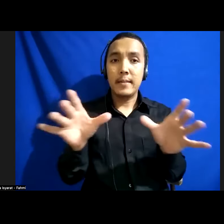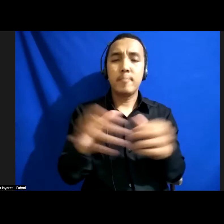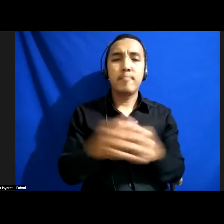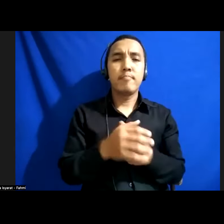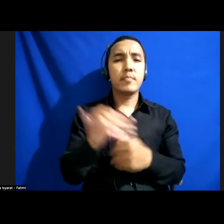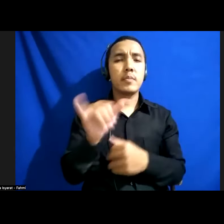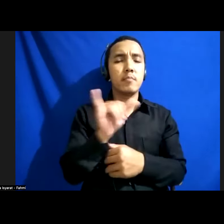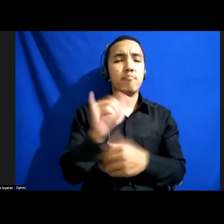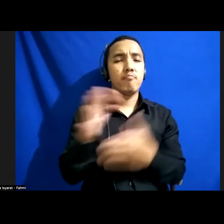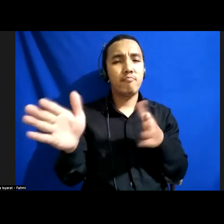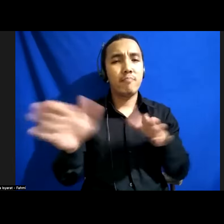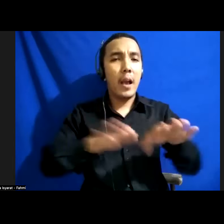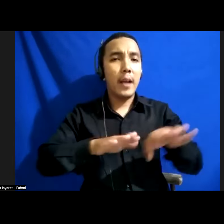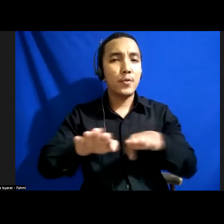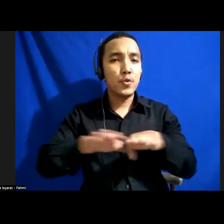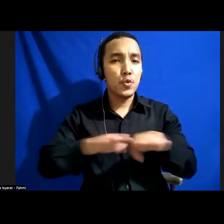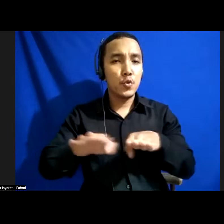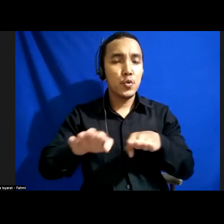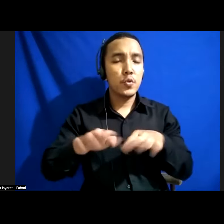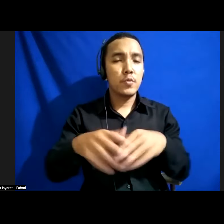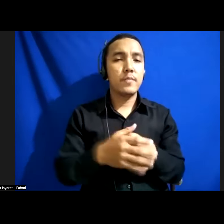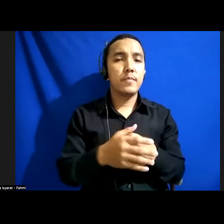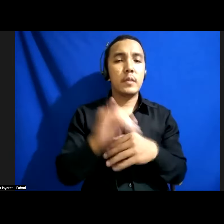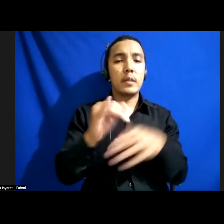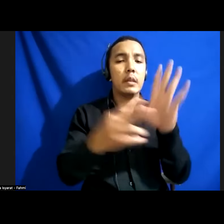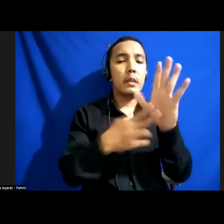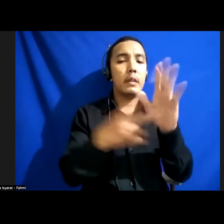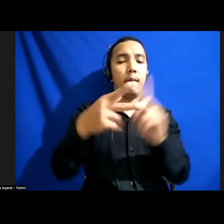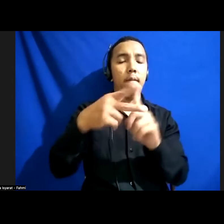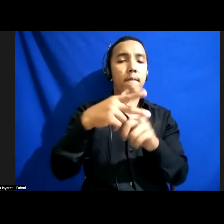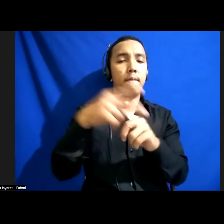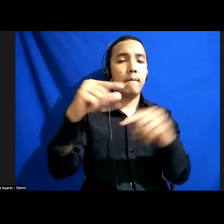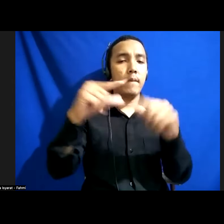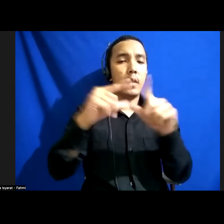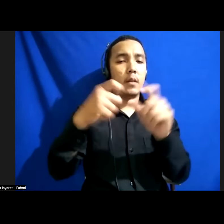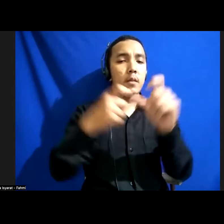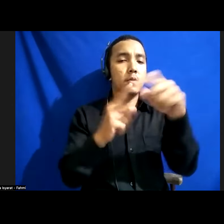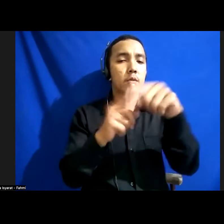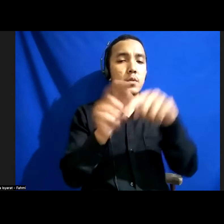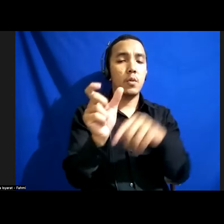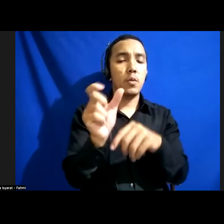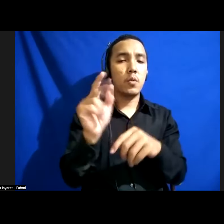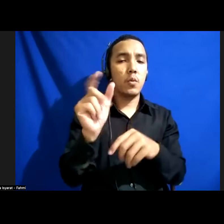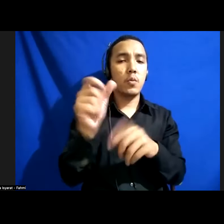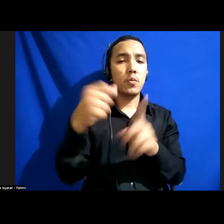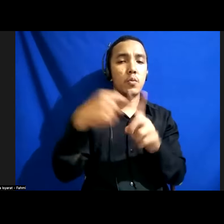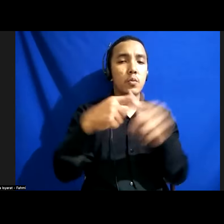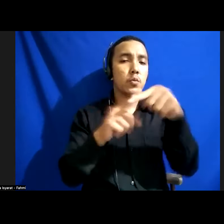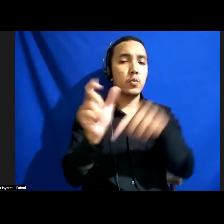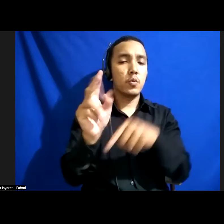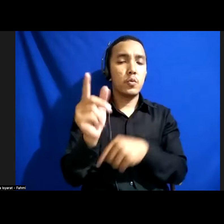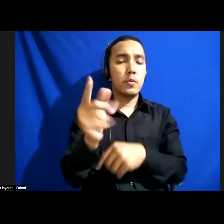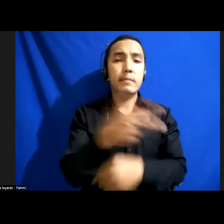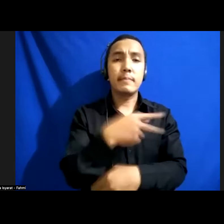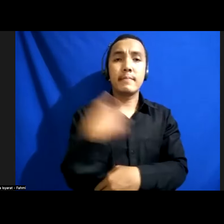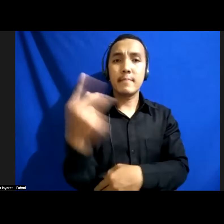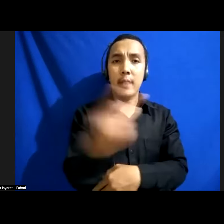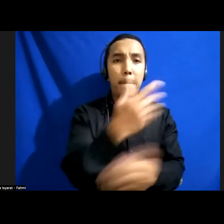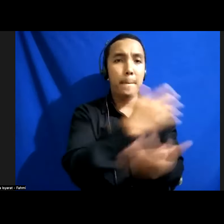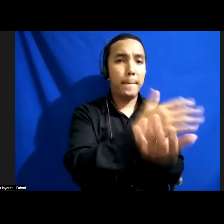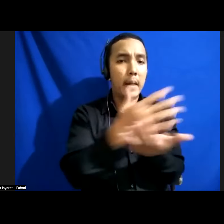existing order and infrastructure. We share our spaces in road infrastructure. We share space in